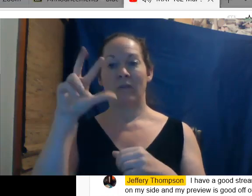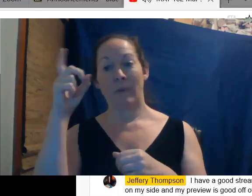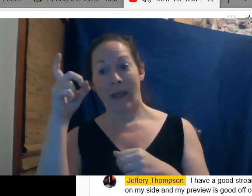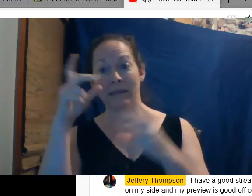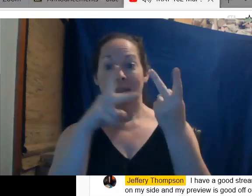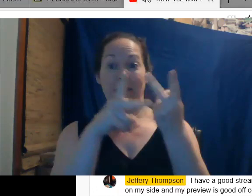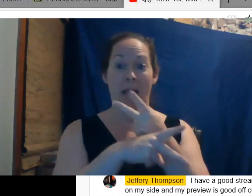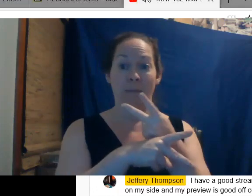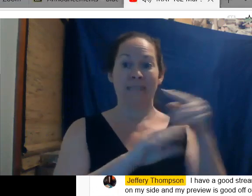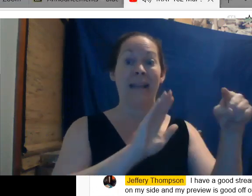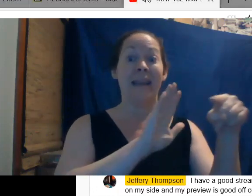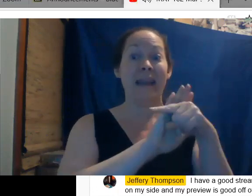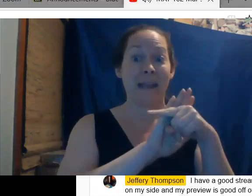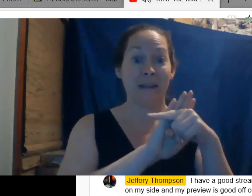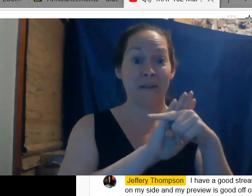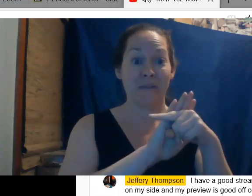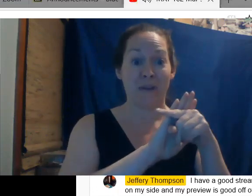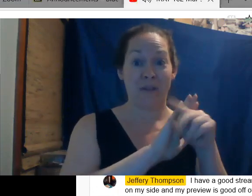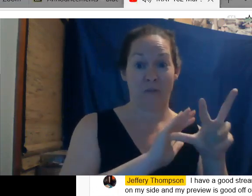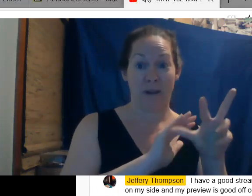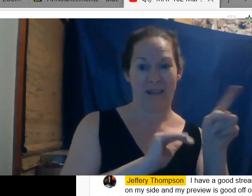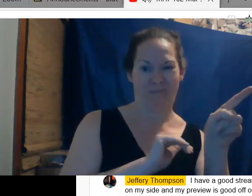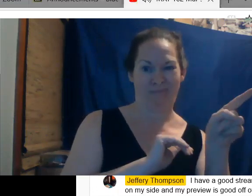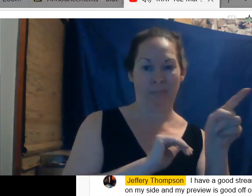3x times negative 3